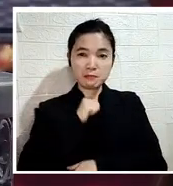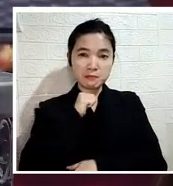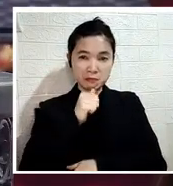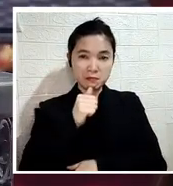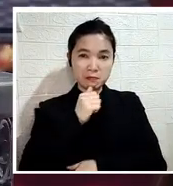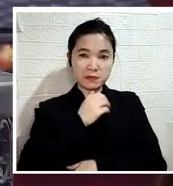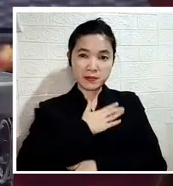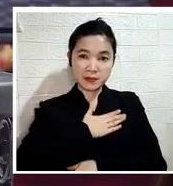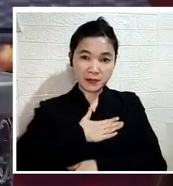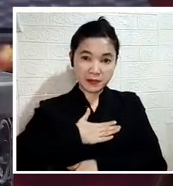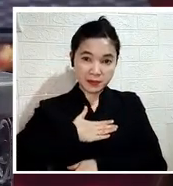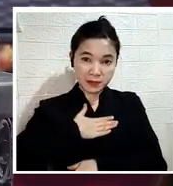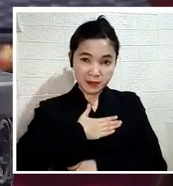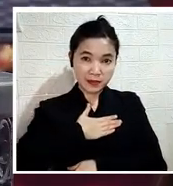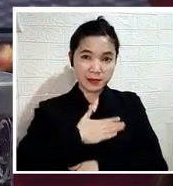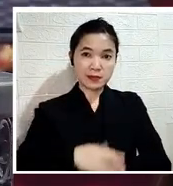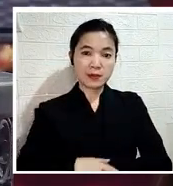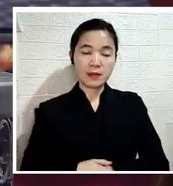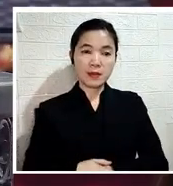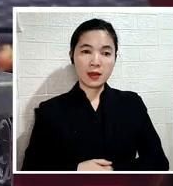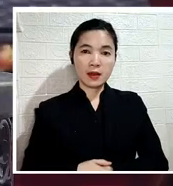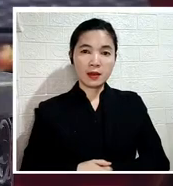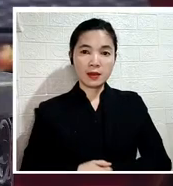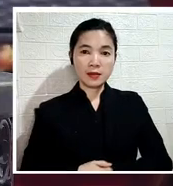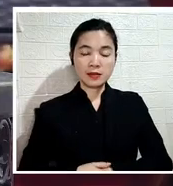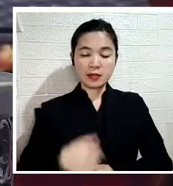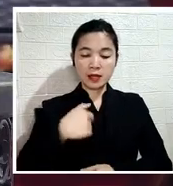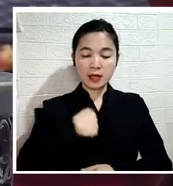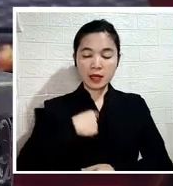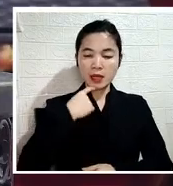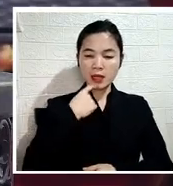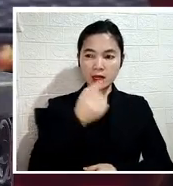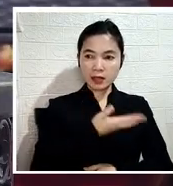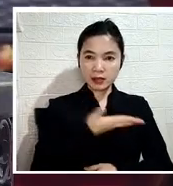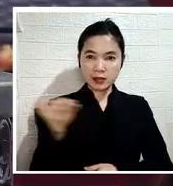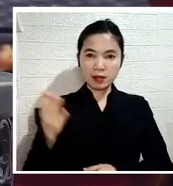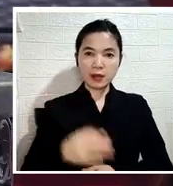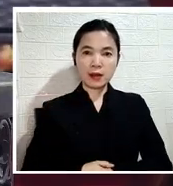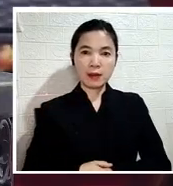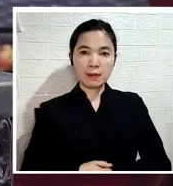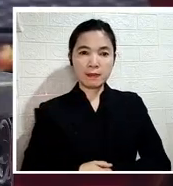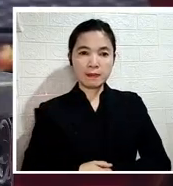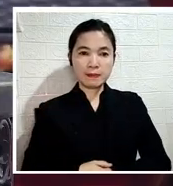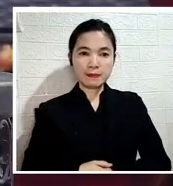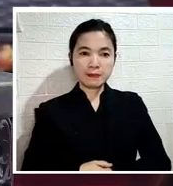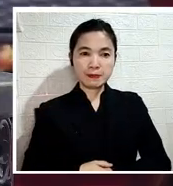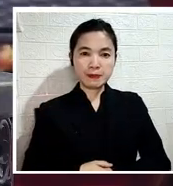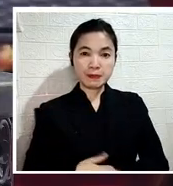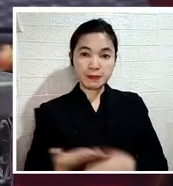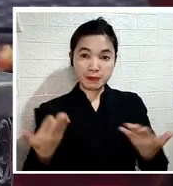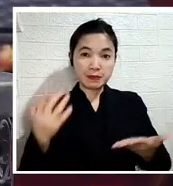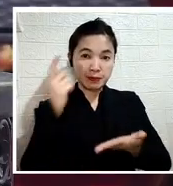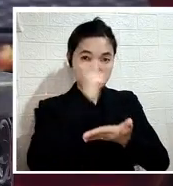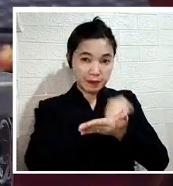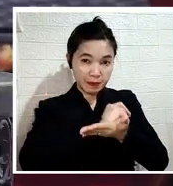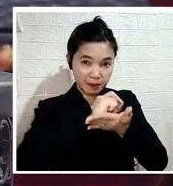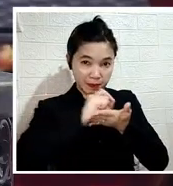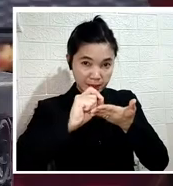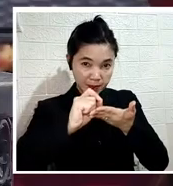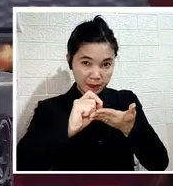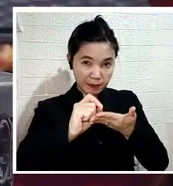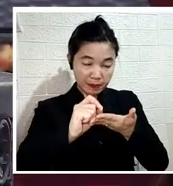delight." Then I said, "As is written of me in the